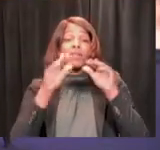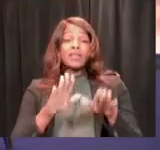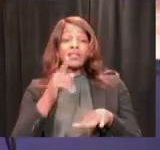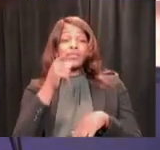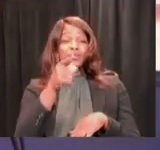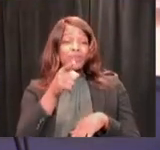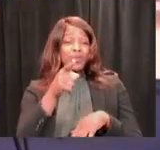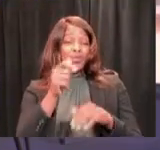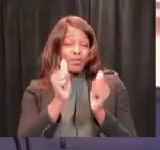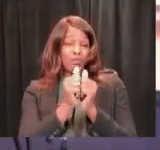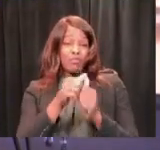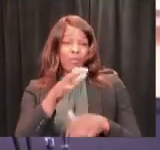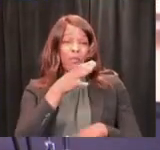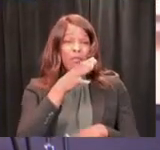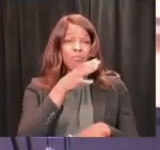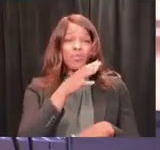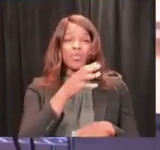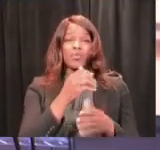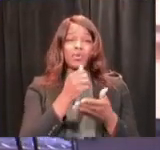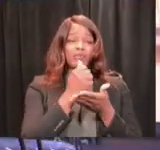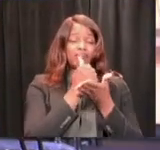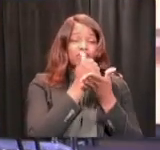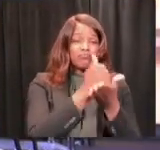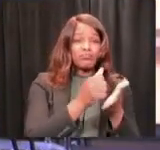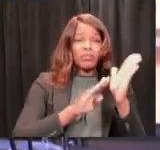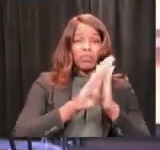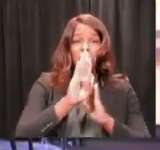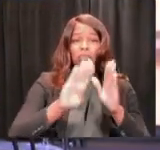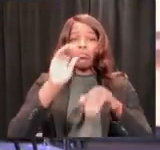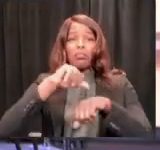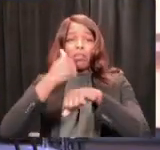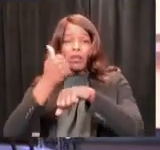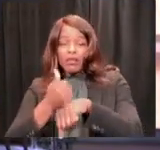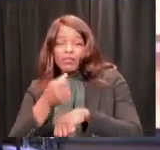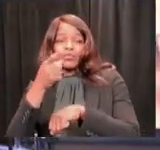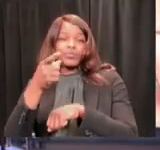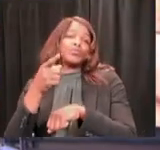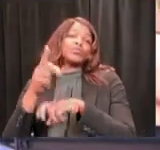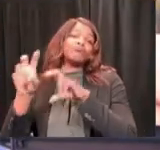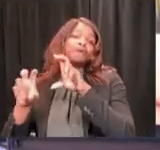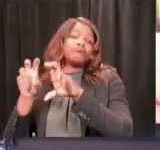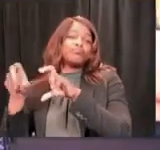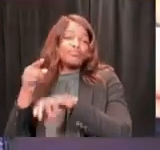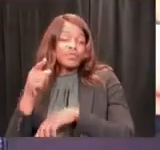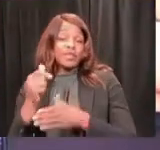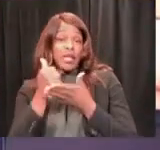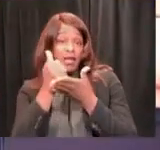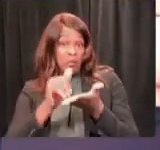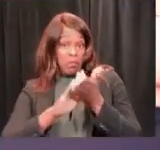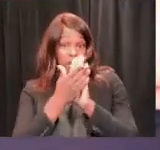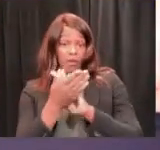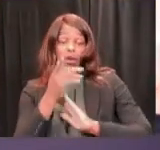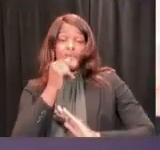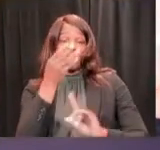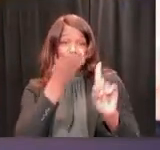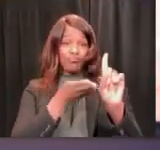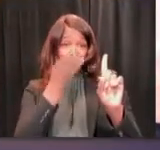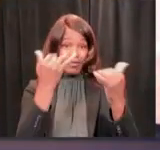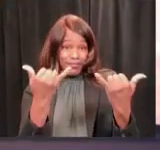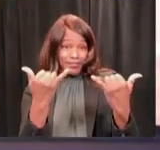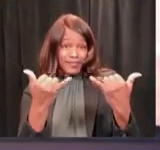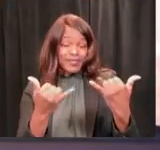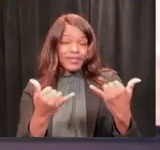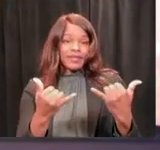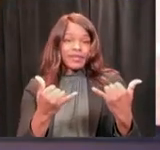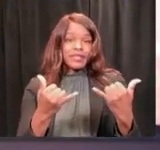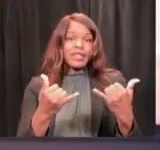into you and invested in you and developed you and helped you to be and become who you are today. There is baggage in your life, but that baggage